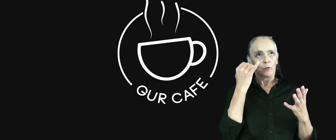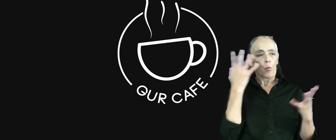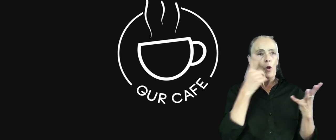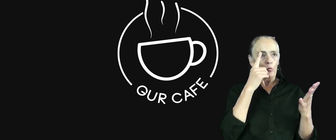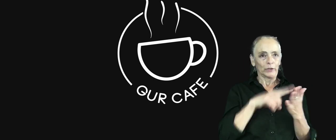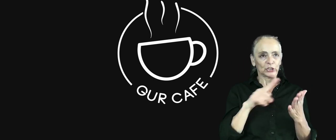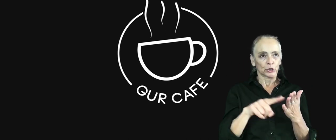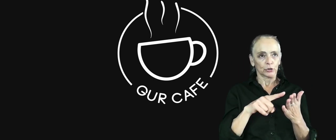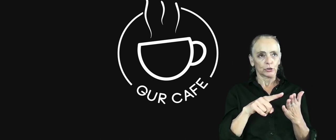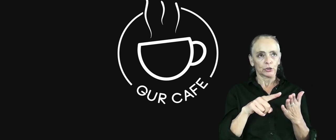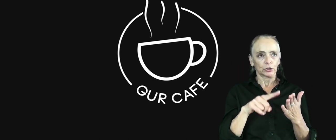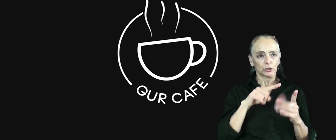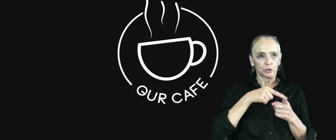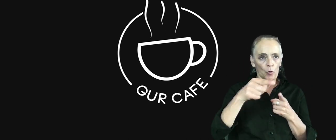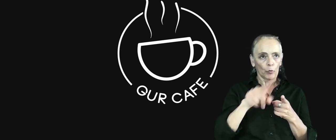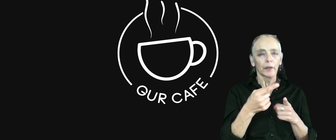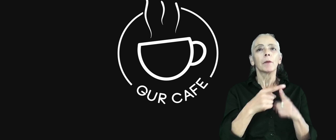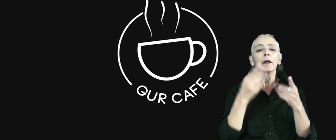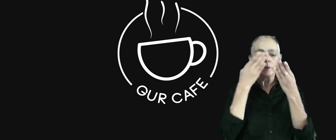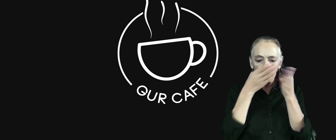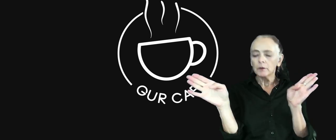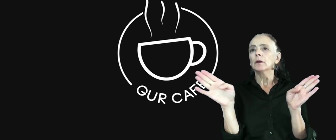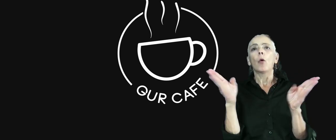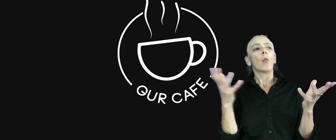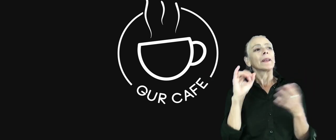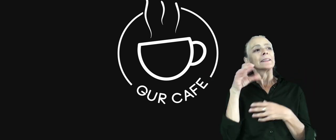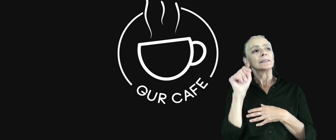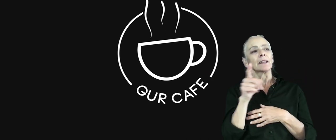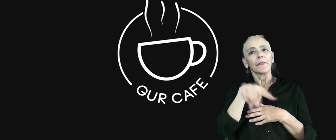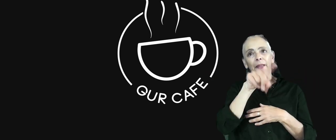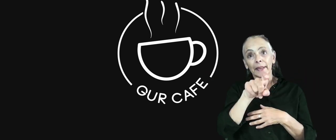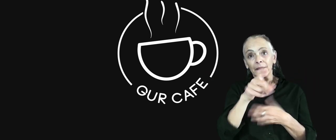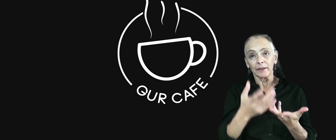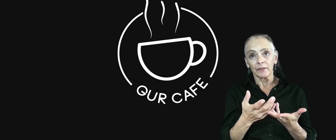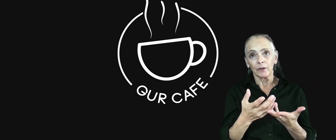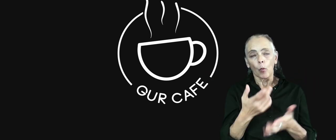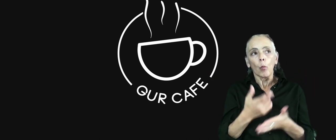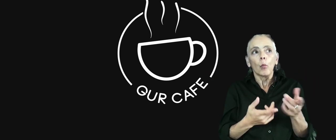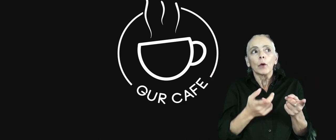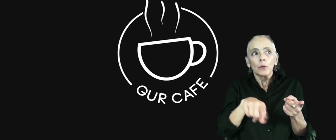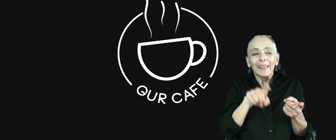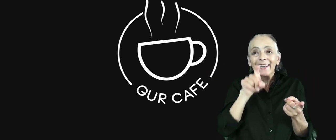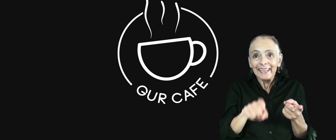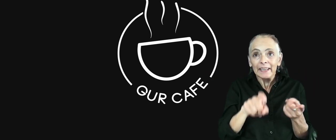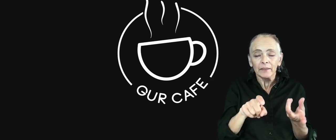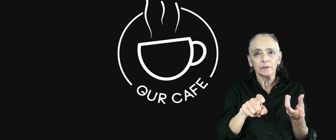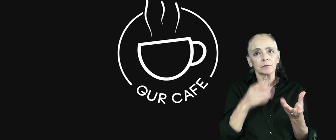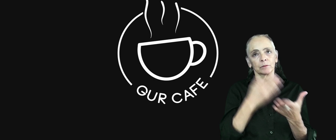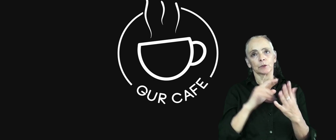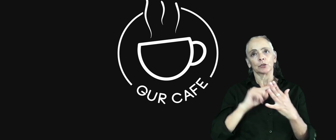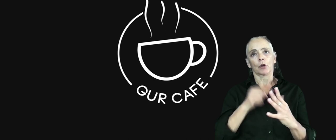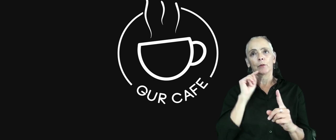do they need to make that decision, and what do they need them is, I think, a good starting point,